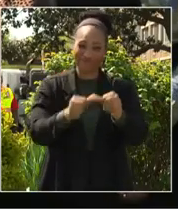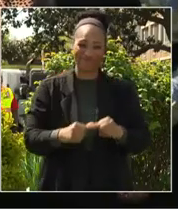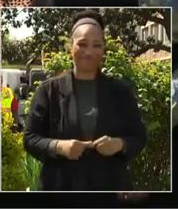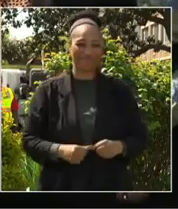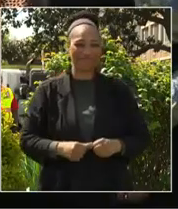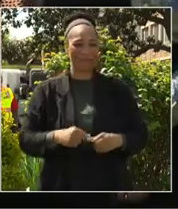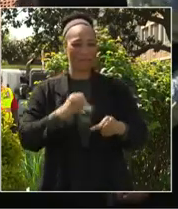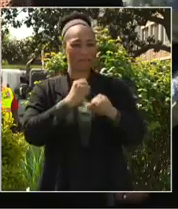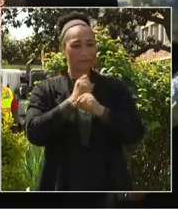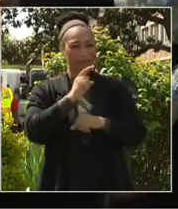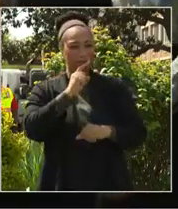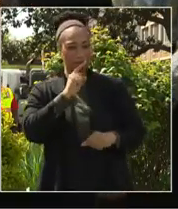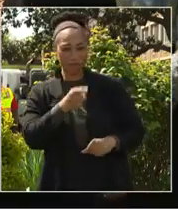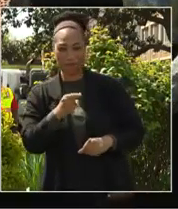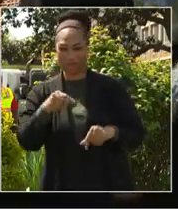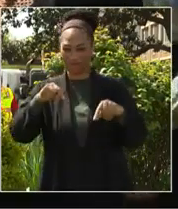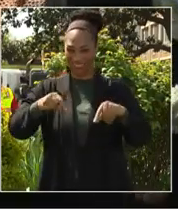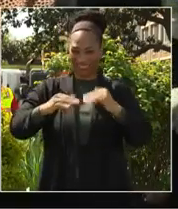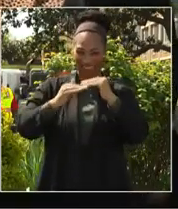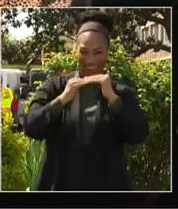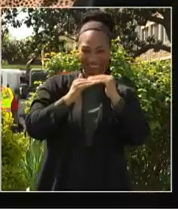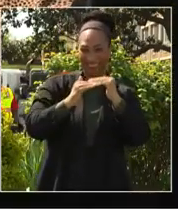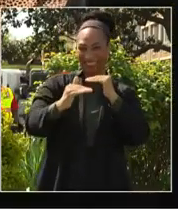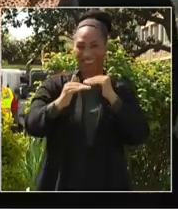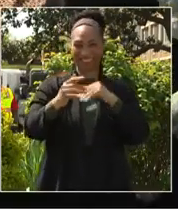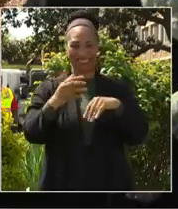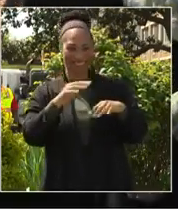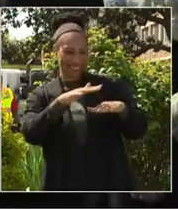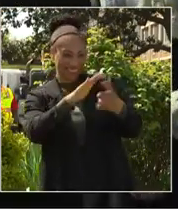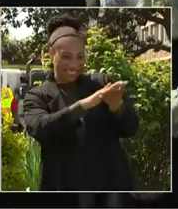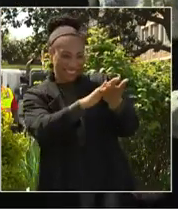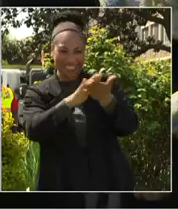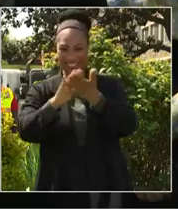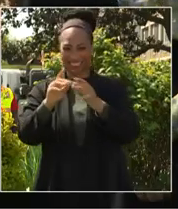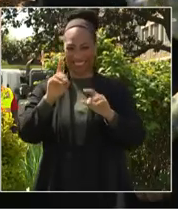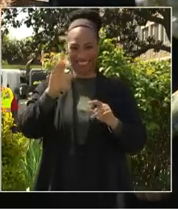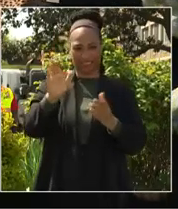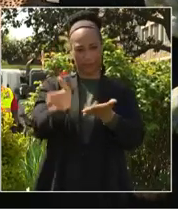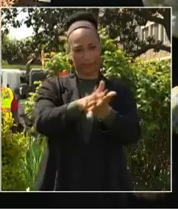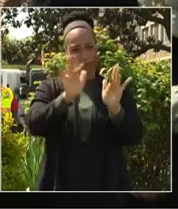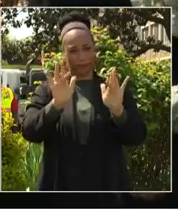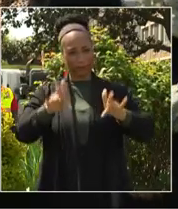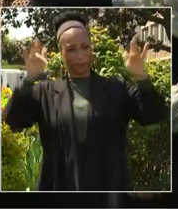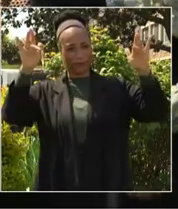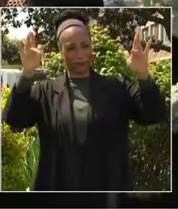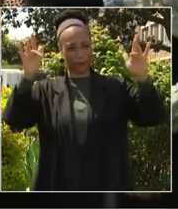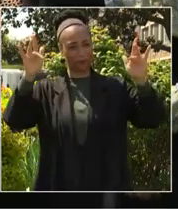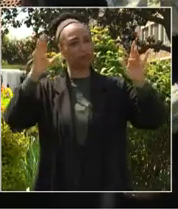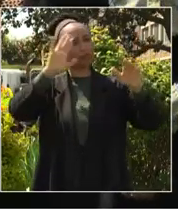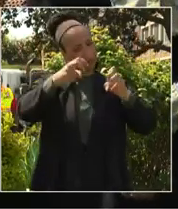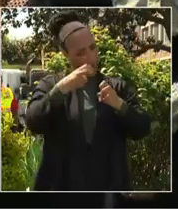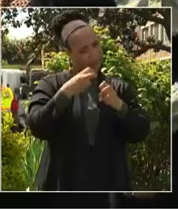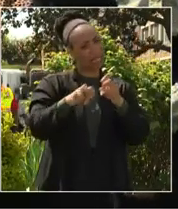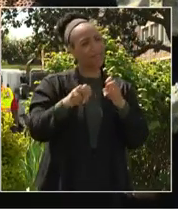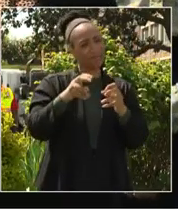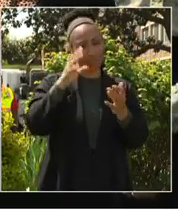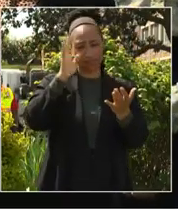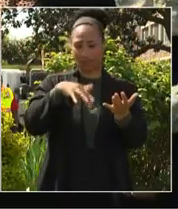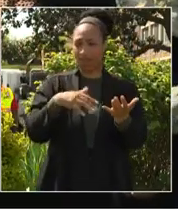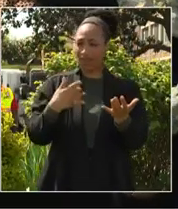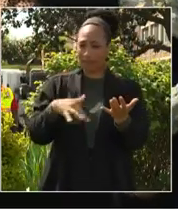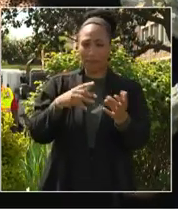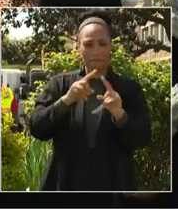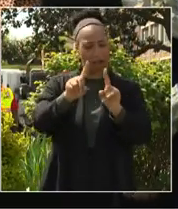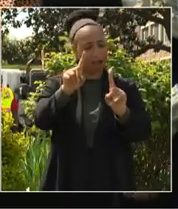And lastly, I'd just like to express what a privilege it is for WGL to serve the residents of DC. We've been here for 176